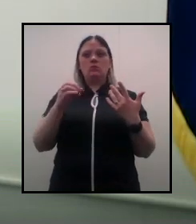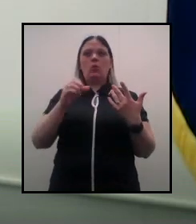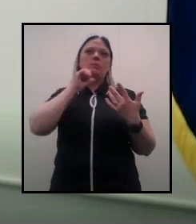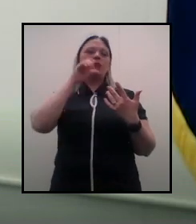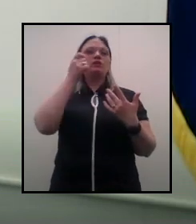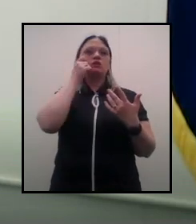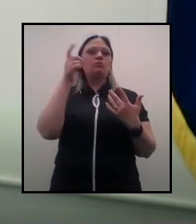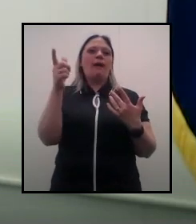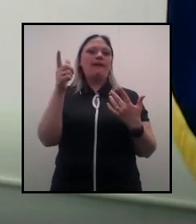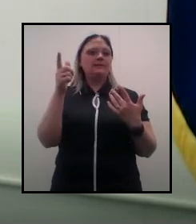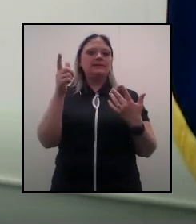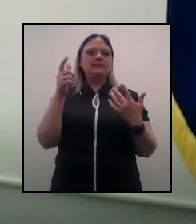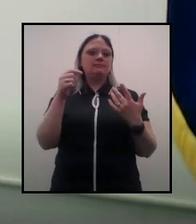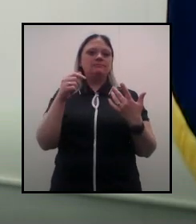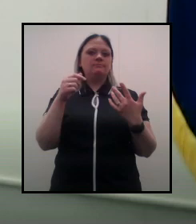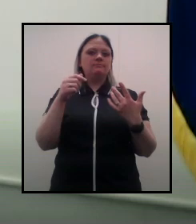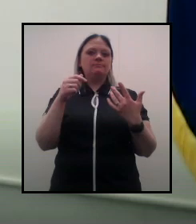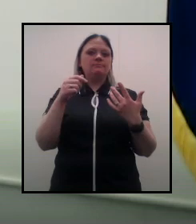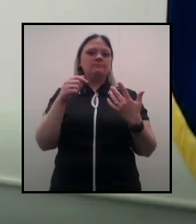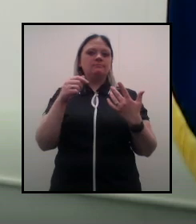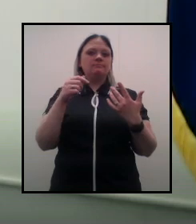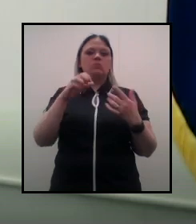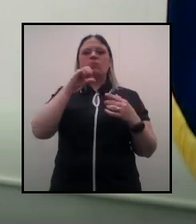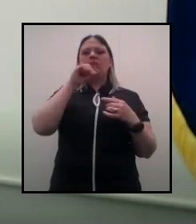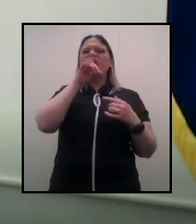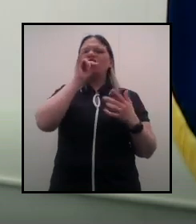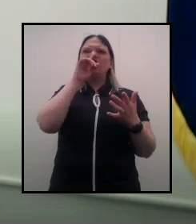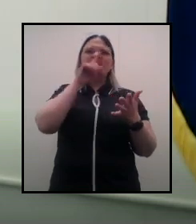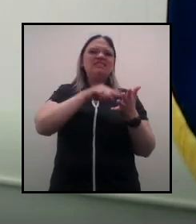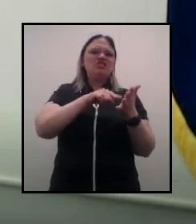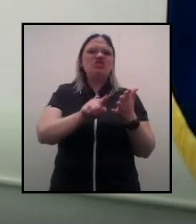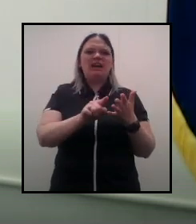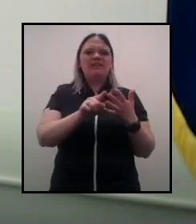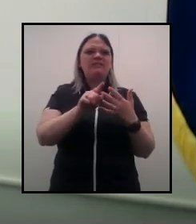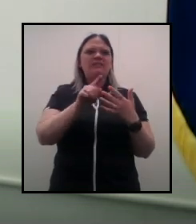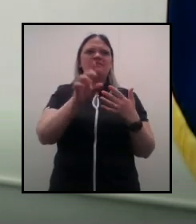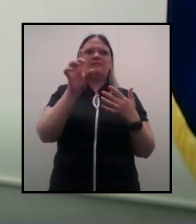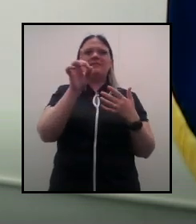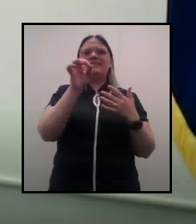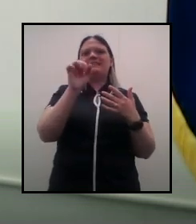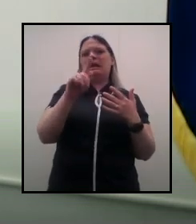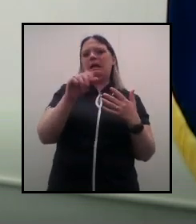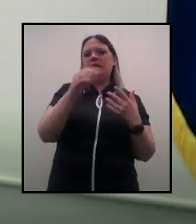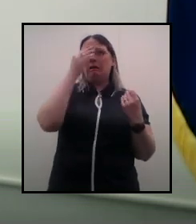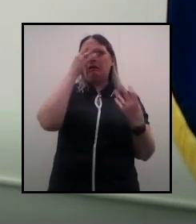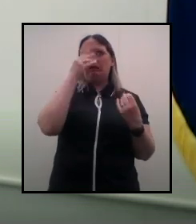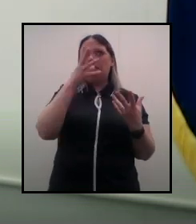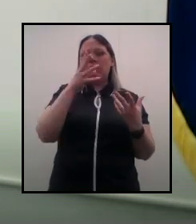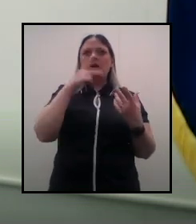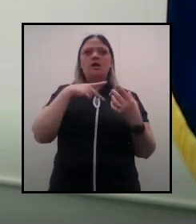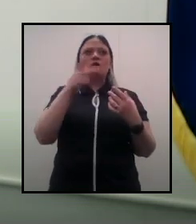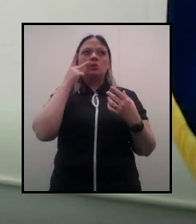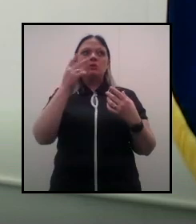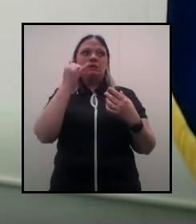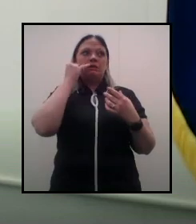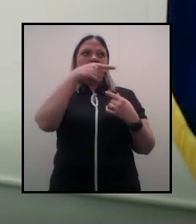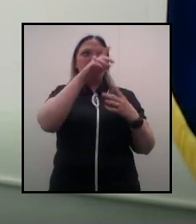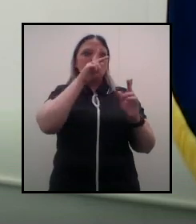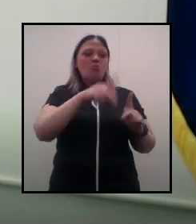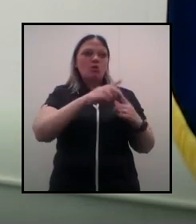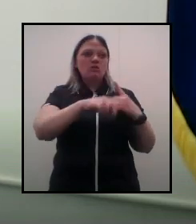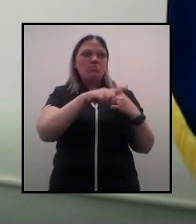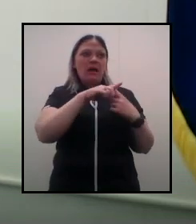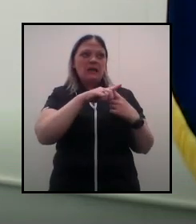be surprised. We haven't really looked at our data at that level to see if the people who we find are positive